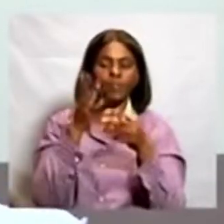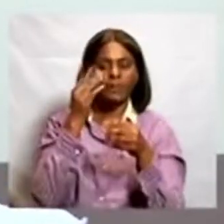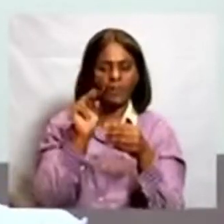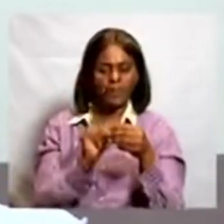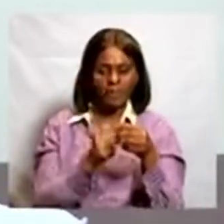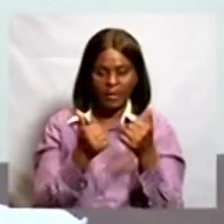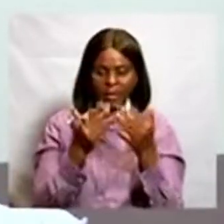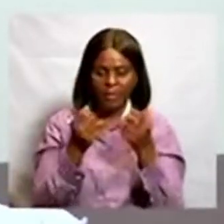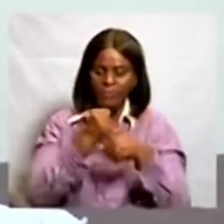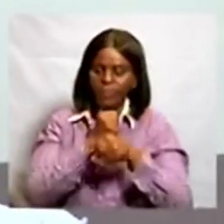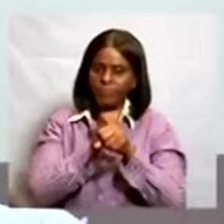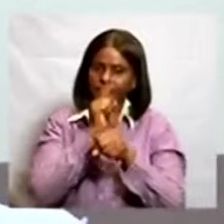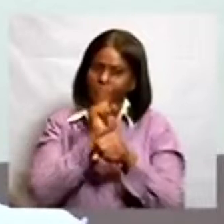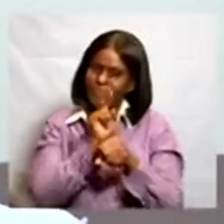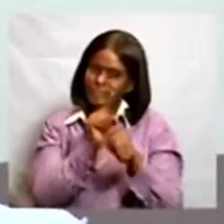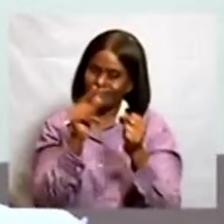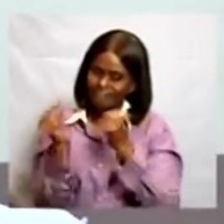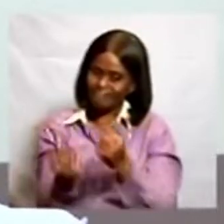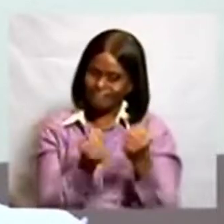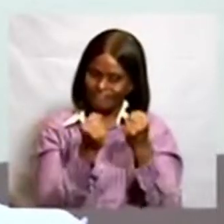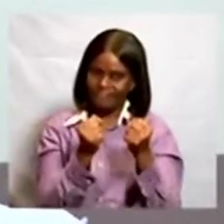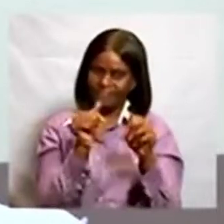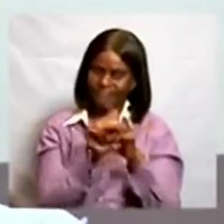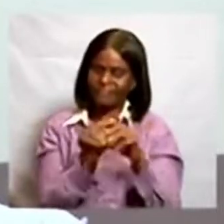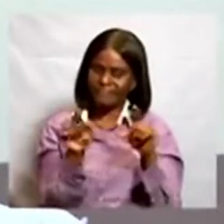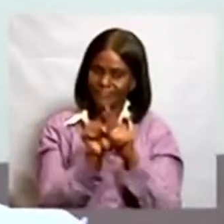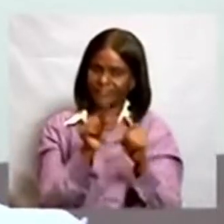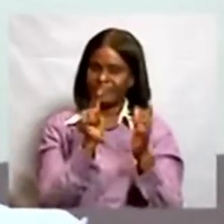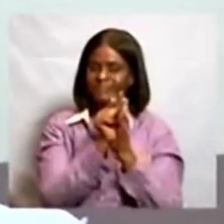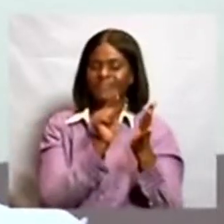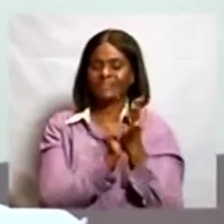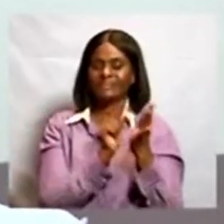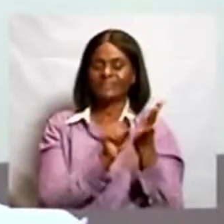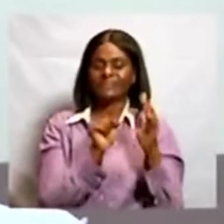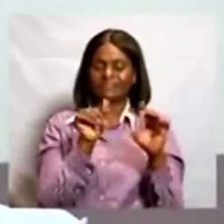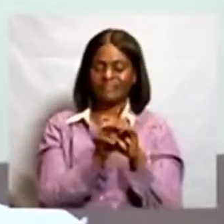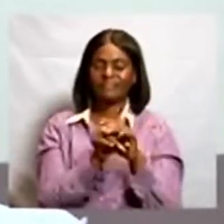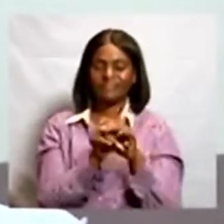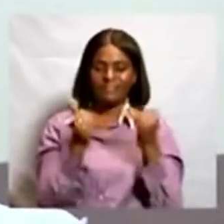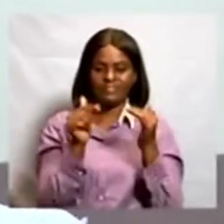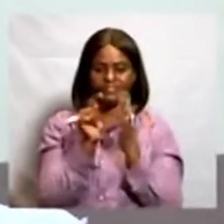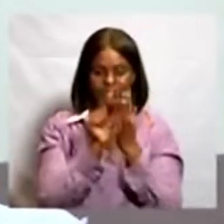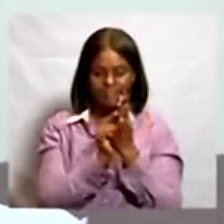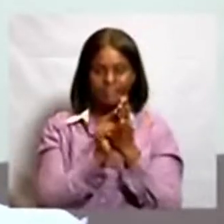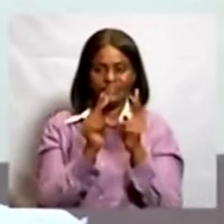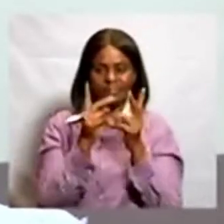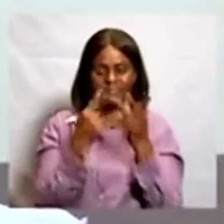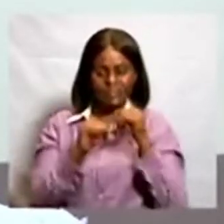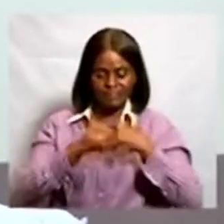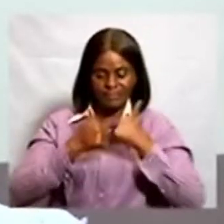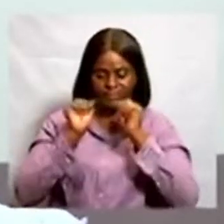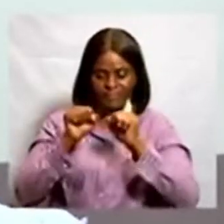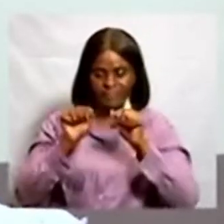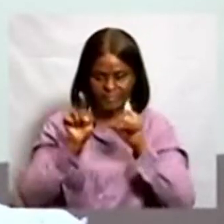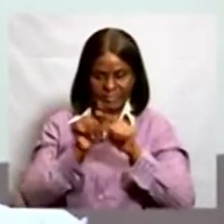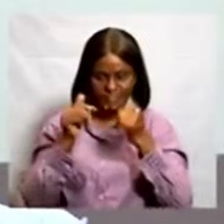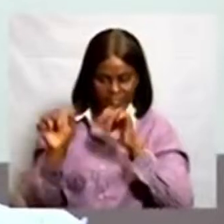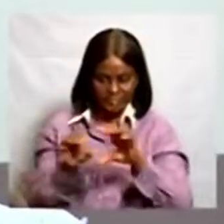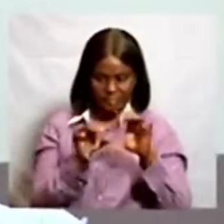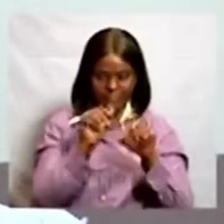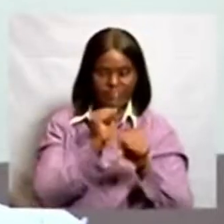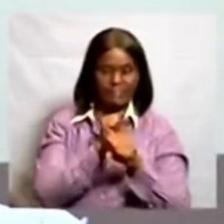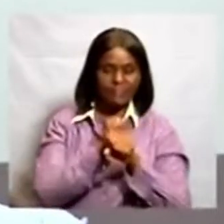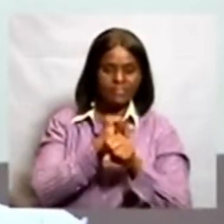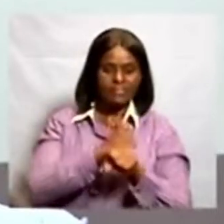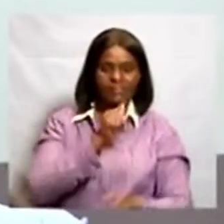we want to ensure that it is strengthened in this bill, in the bill, so that we are able to do our work as